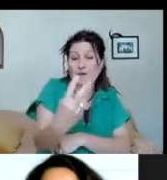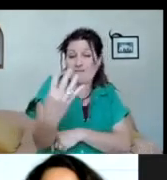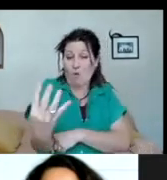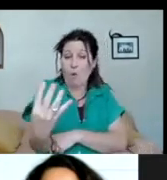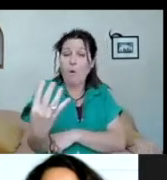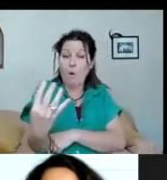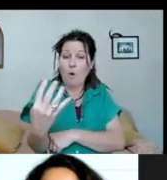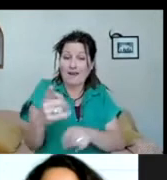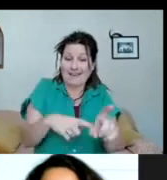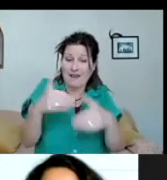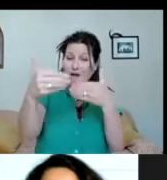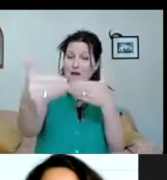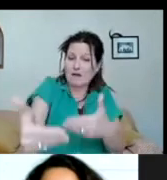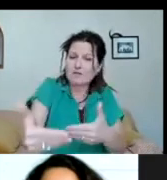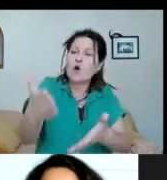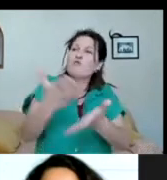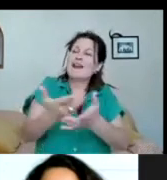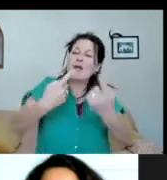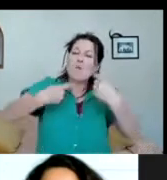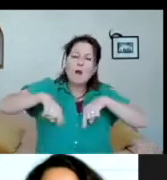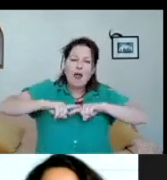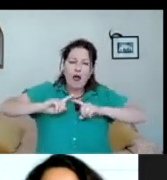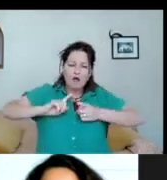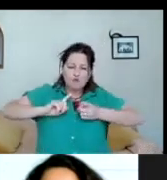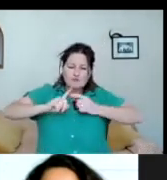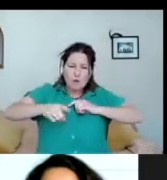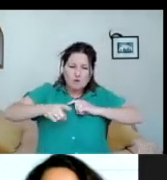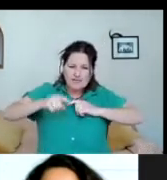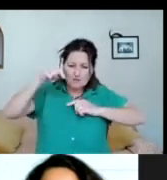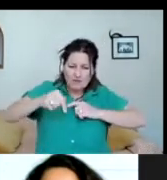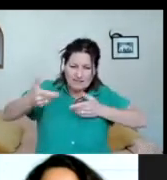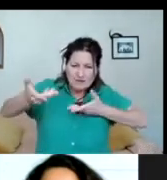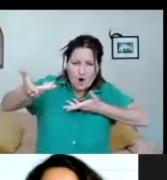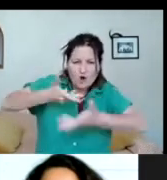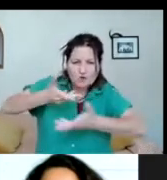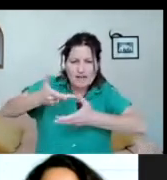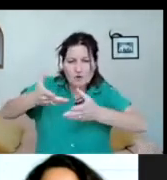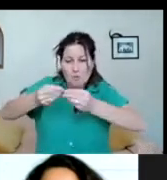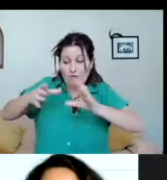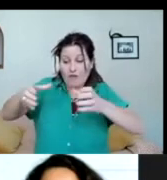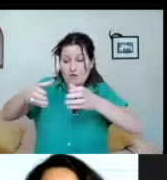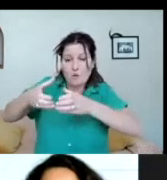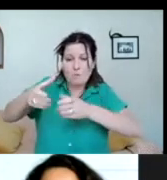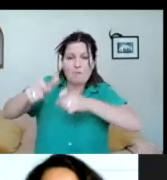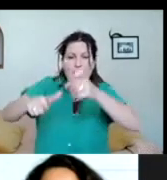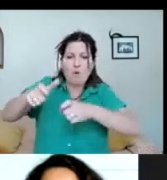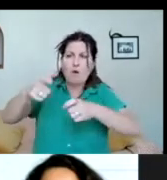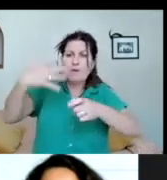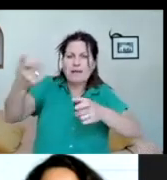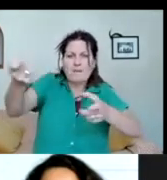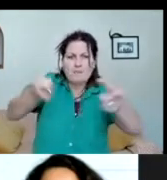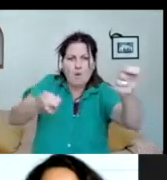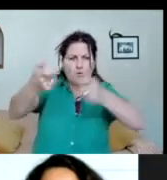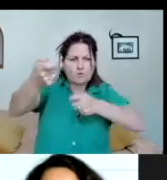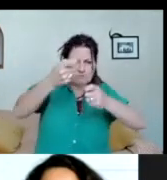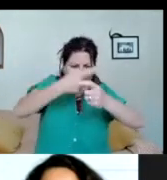responding from this consultation and this group of people that has been brought together by the GLA